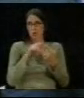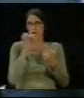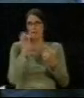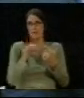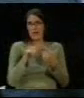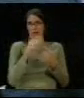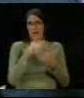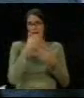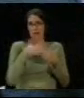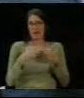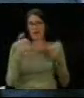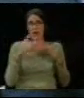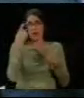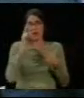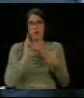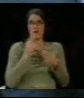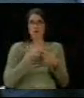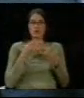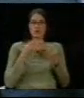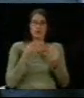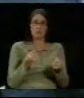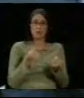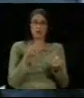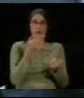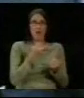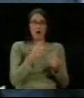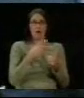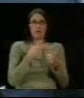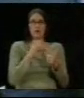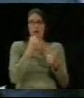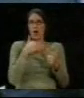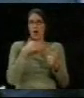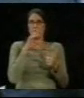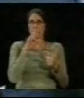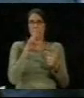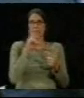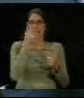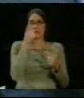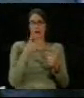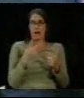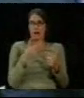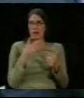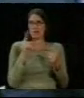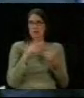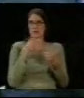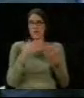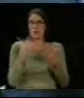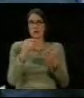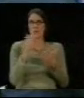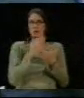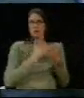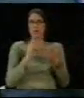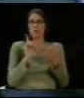end. And I'd hate for us to spend it out there and then not have the 7.5 to maybe go somewhere